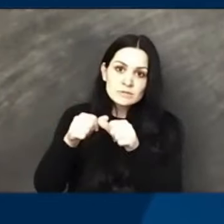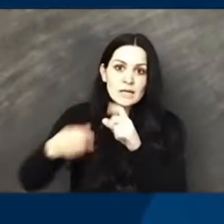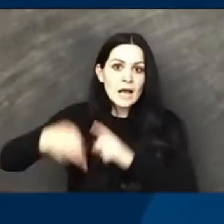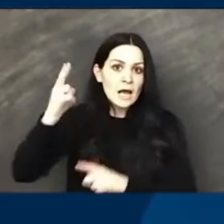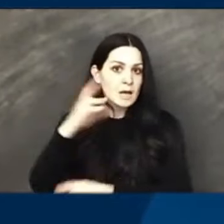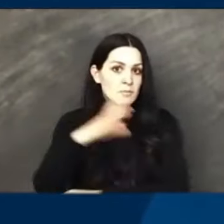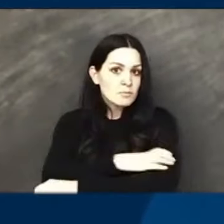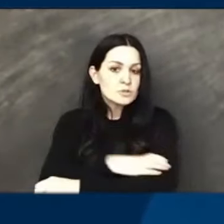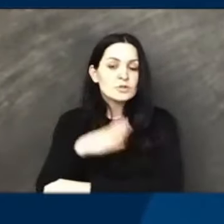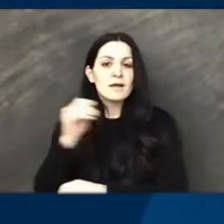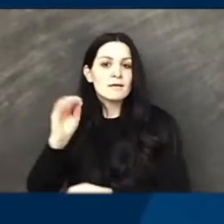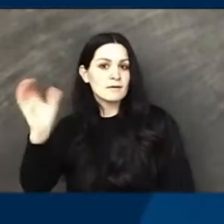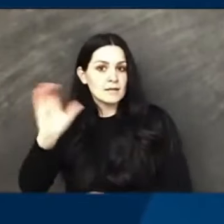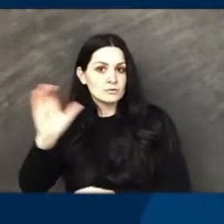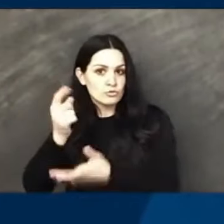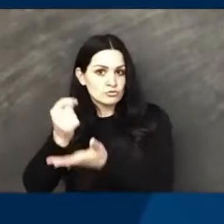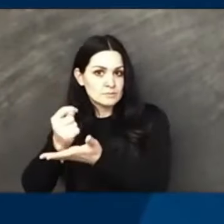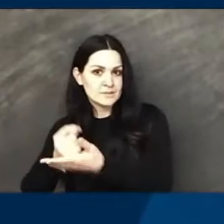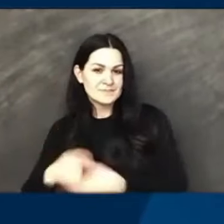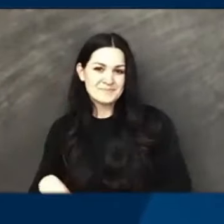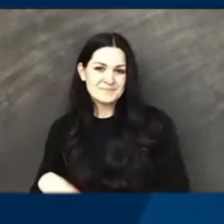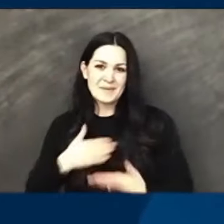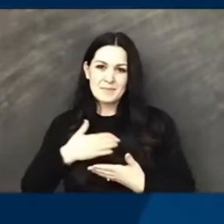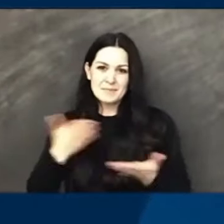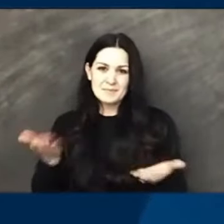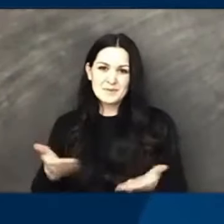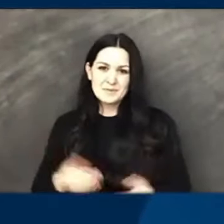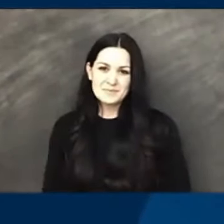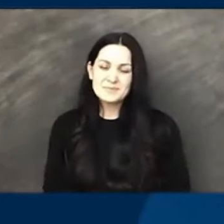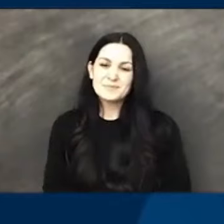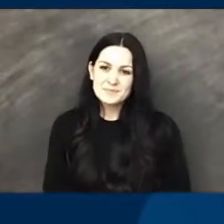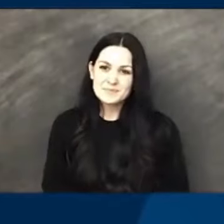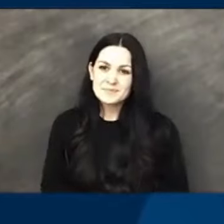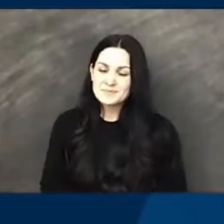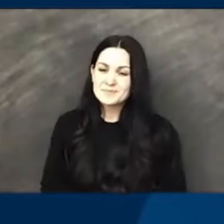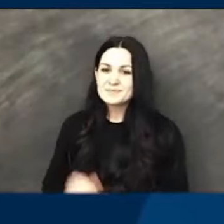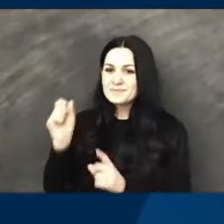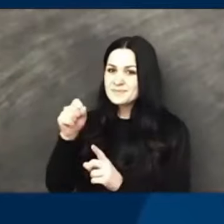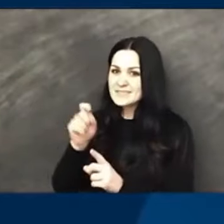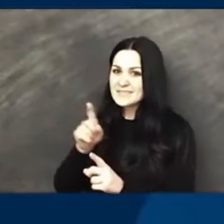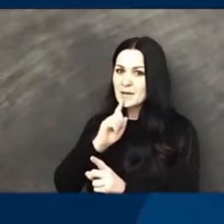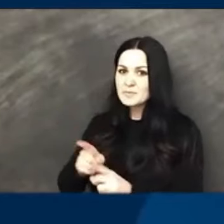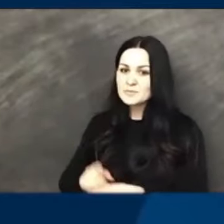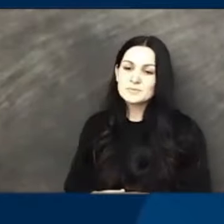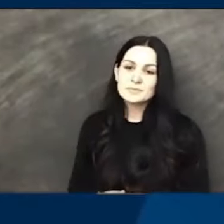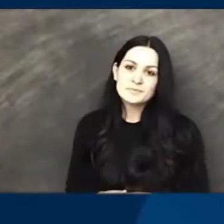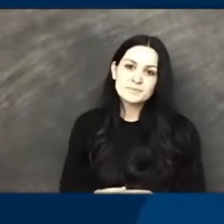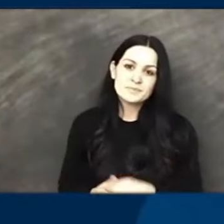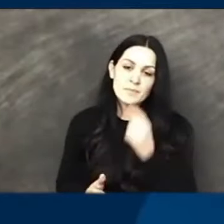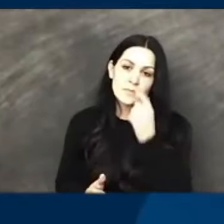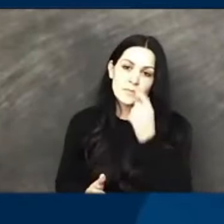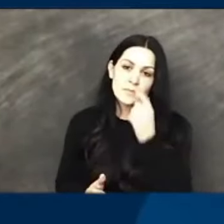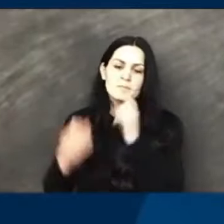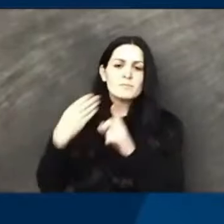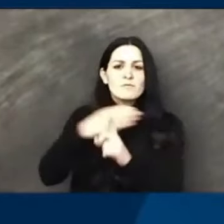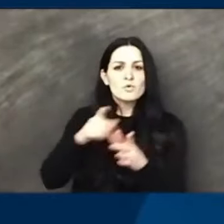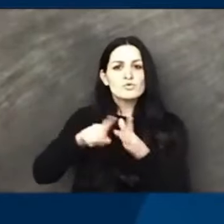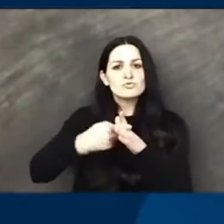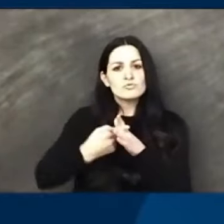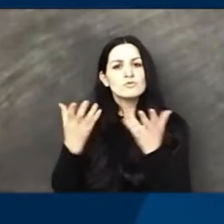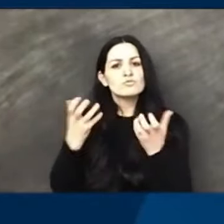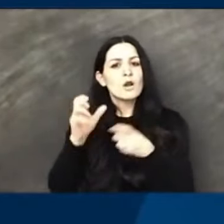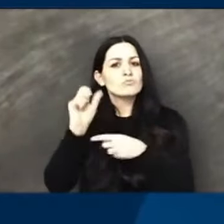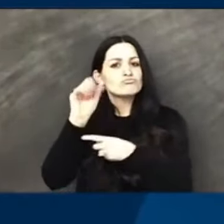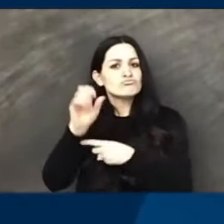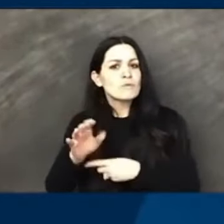cholesterol treatments. Pleasure to be here. Yes, absolutely. And before we start, just a few housekeeping items. You